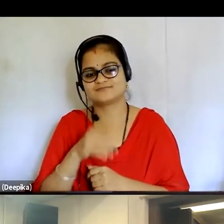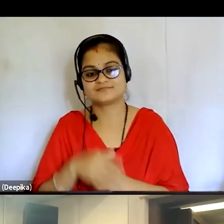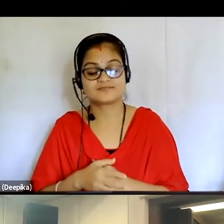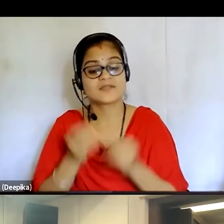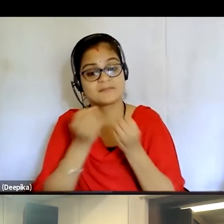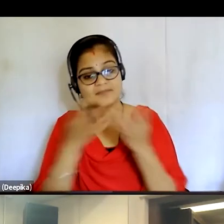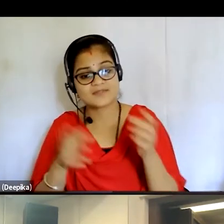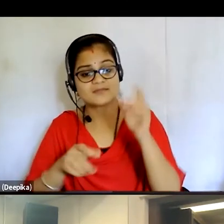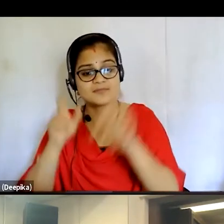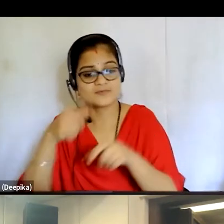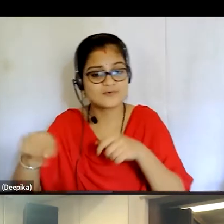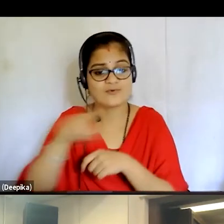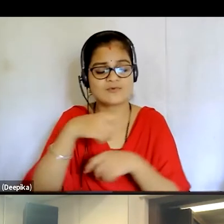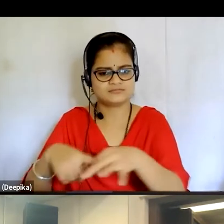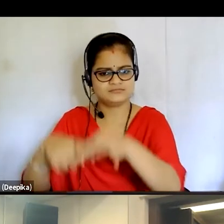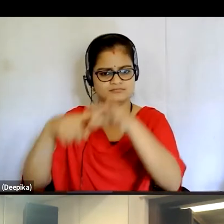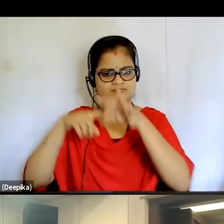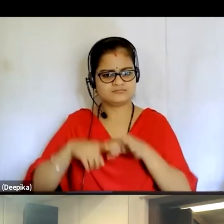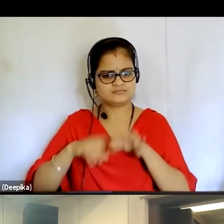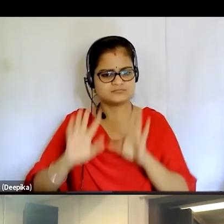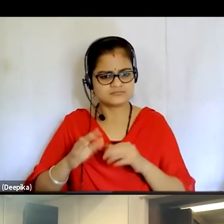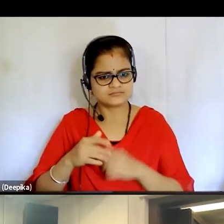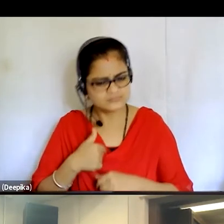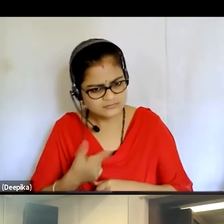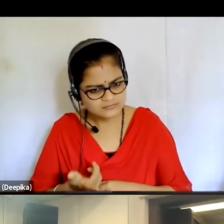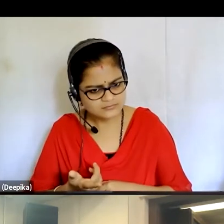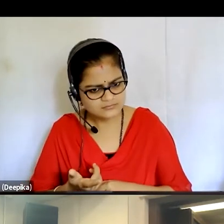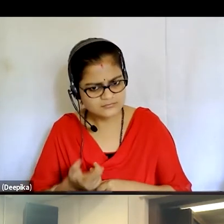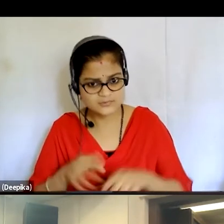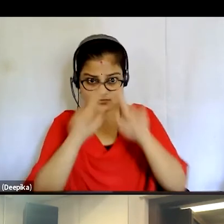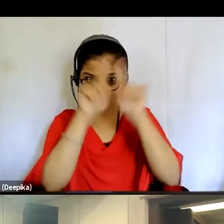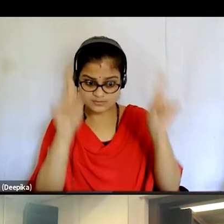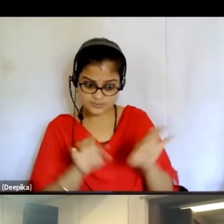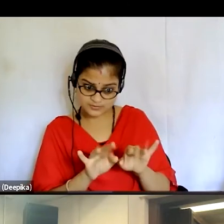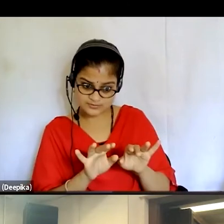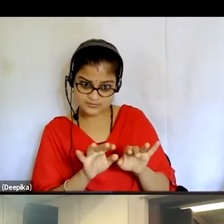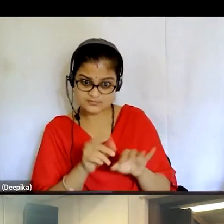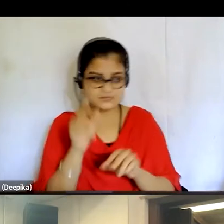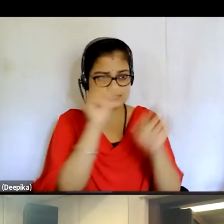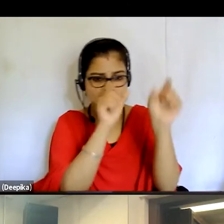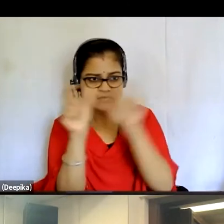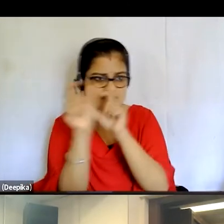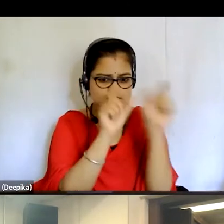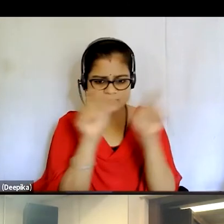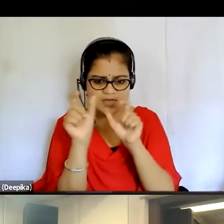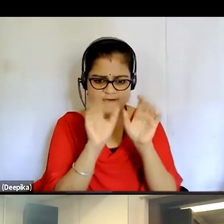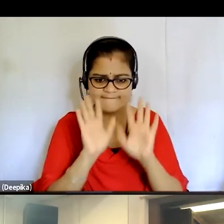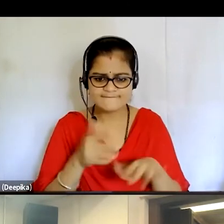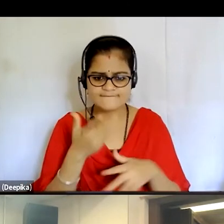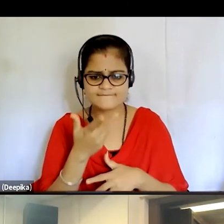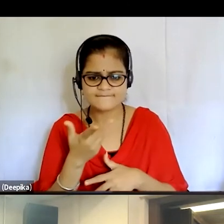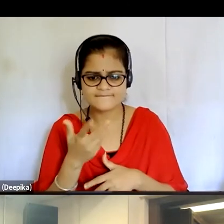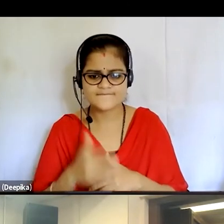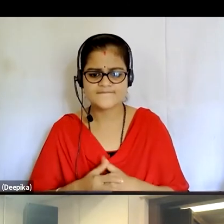ask, but did you feed this into a computer and like work out all the elements? So many percentage